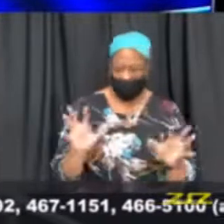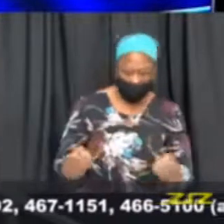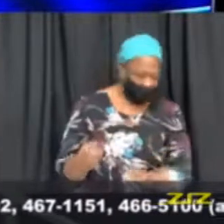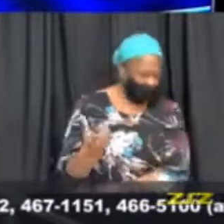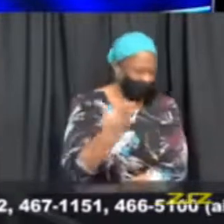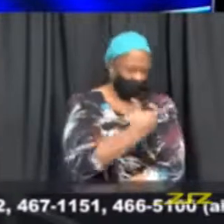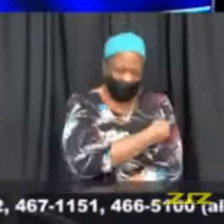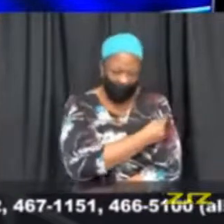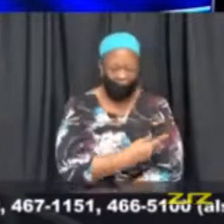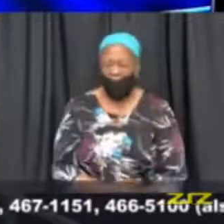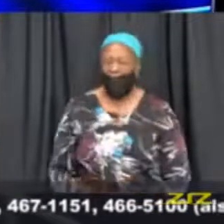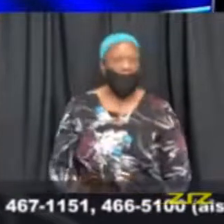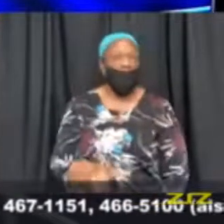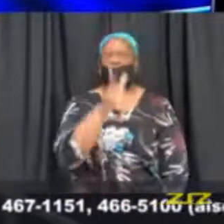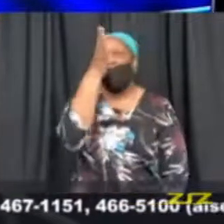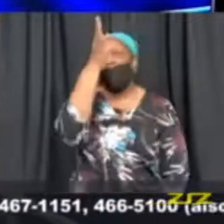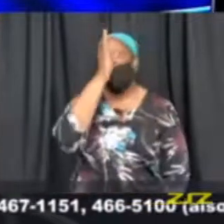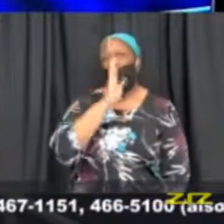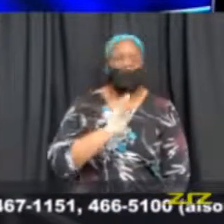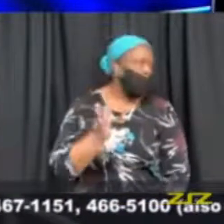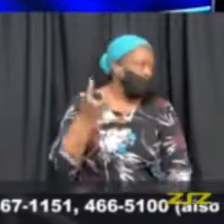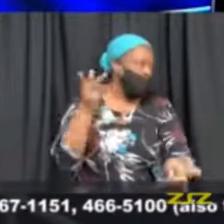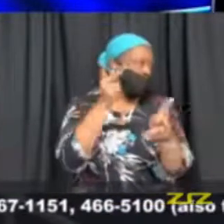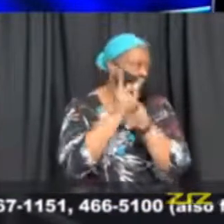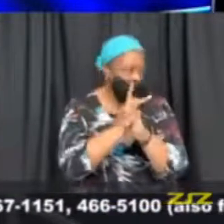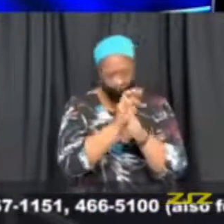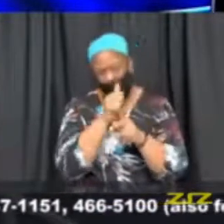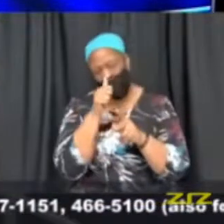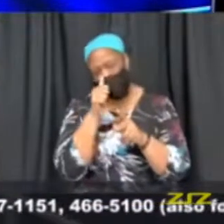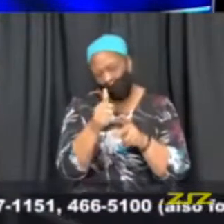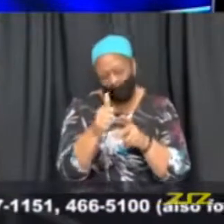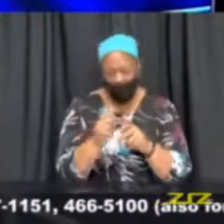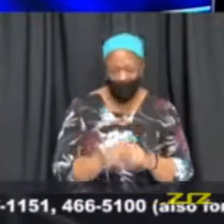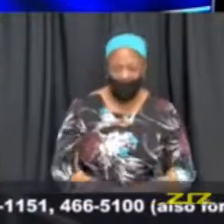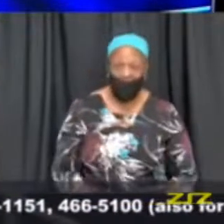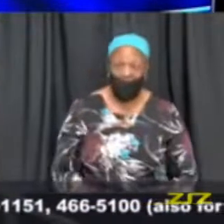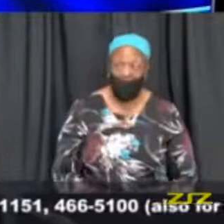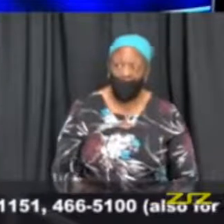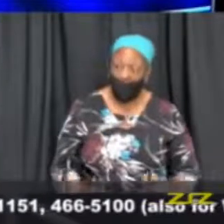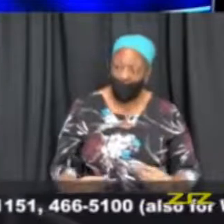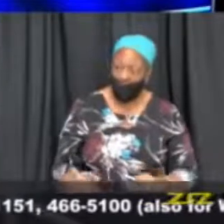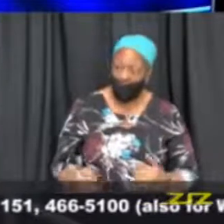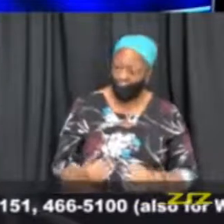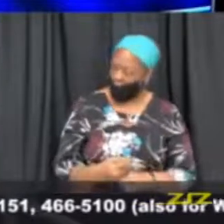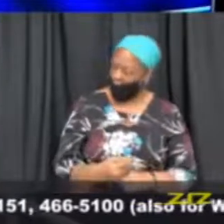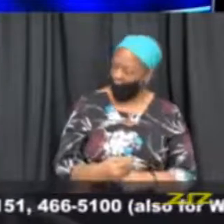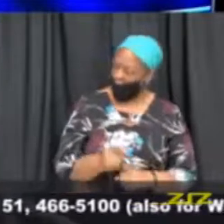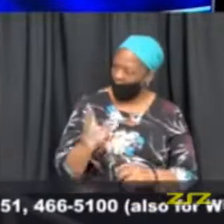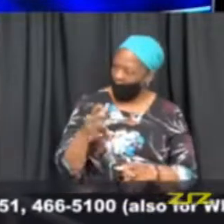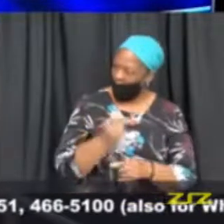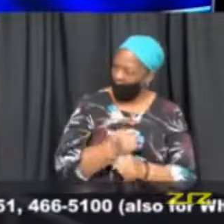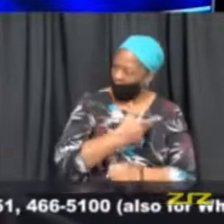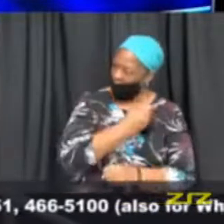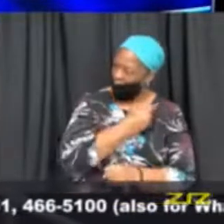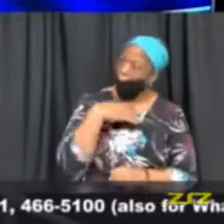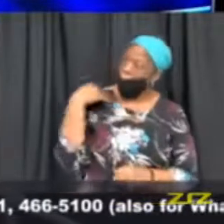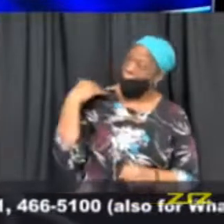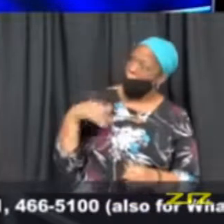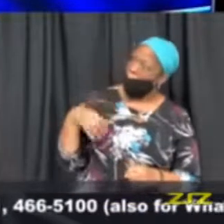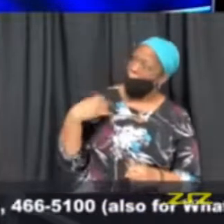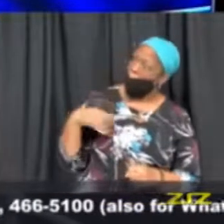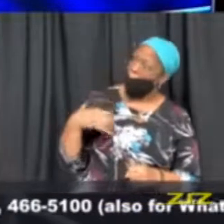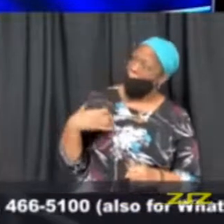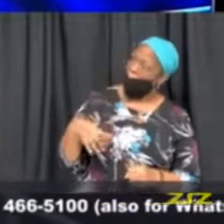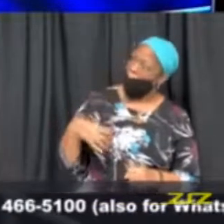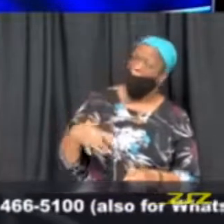telling me that the Lord was going to protect her. And she came to me today and told me that she got vaccinated. And I said, yes, you finally changed your mind. She said,